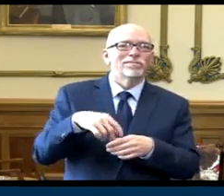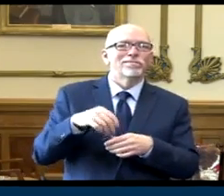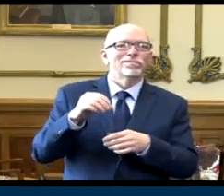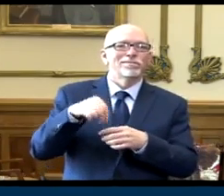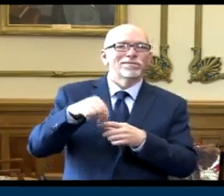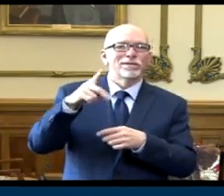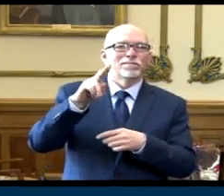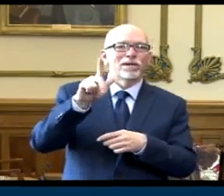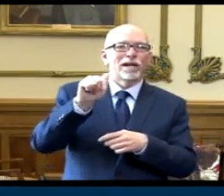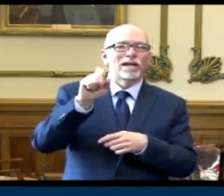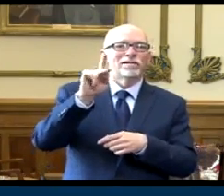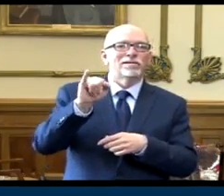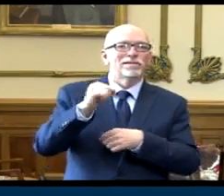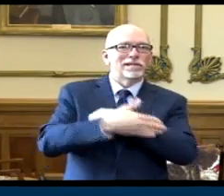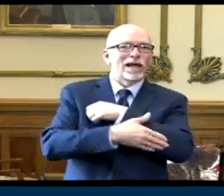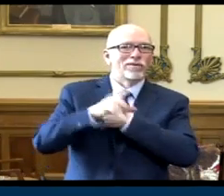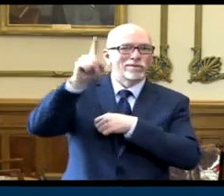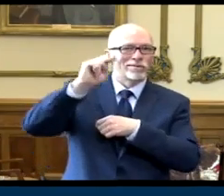it done.